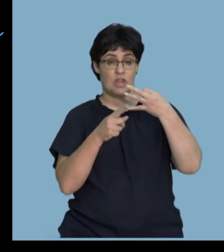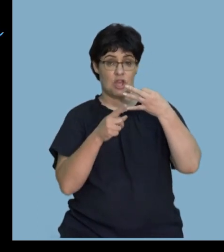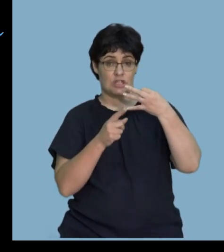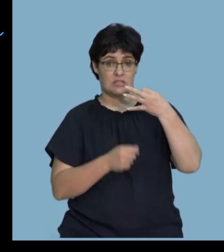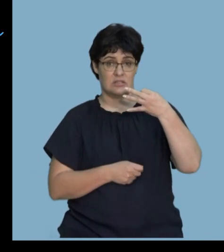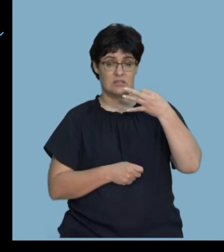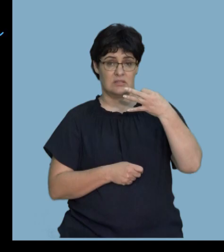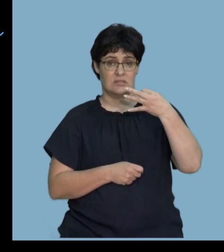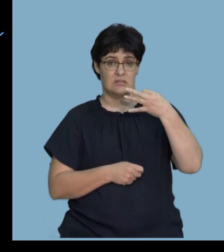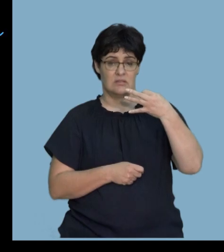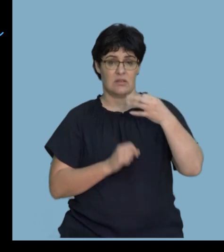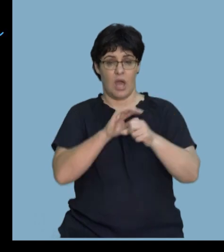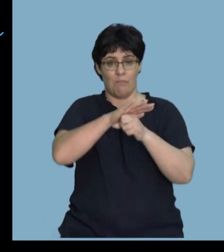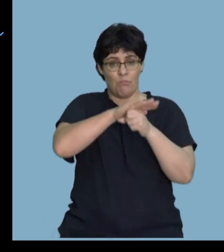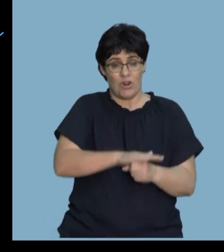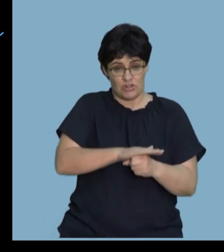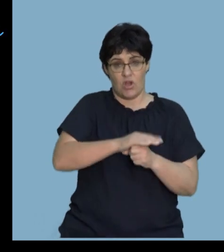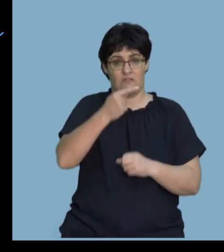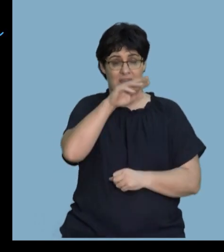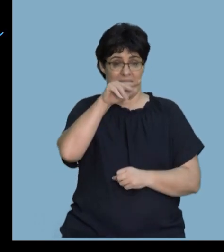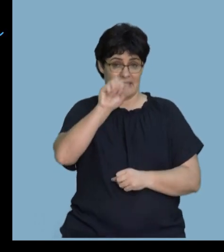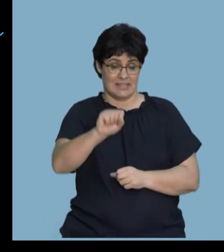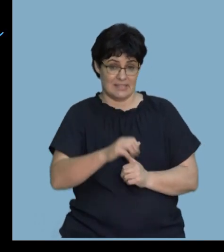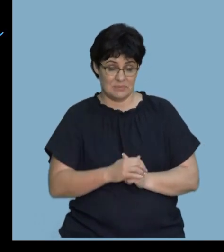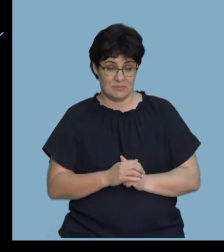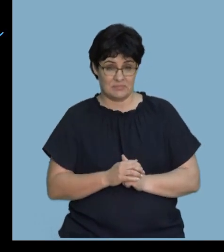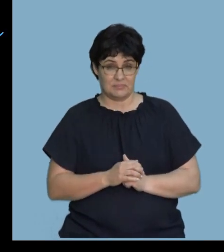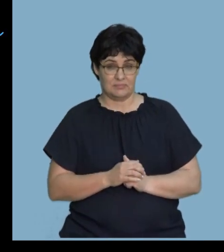And then the third one is pressure of gases, right?